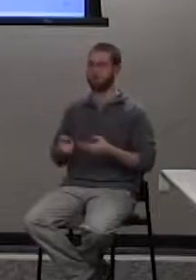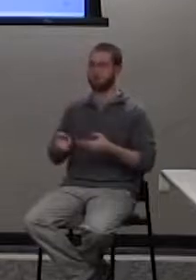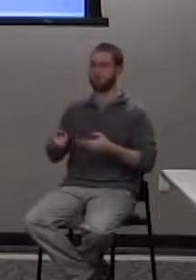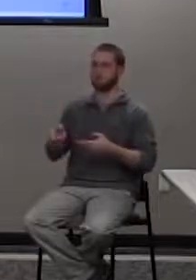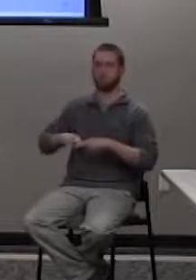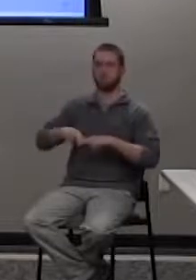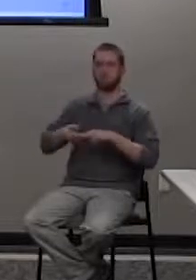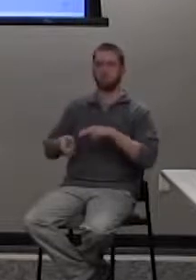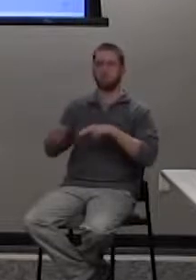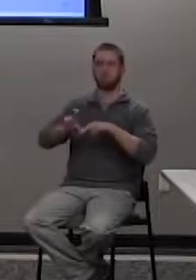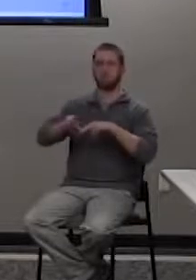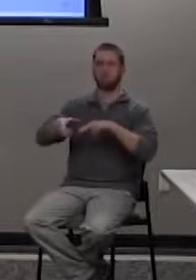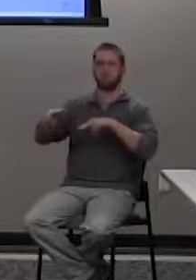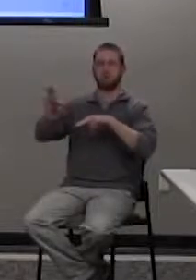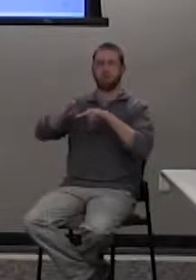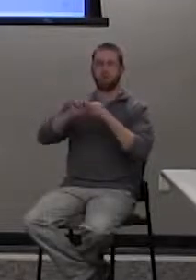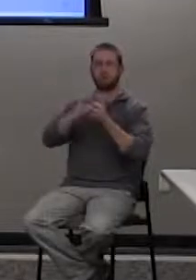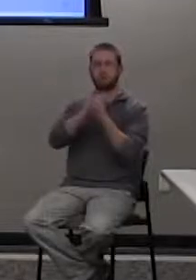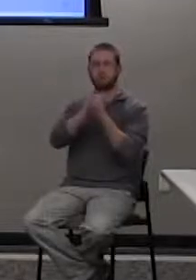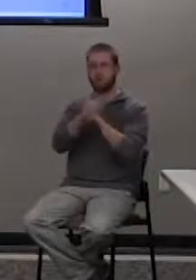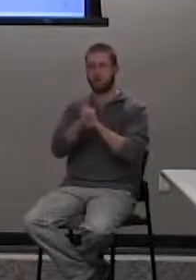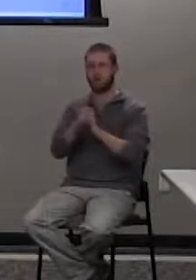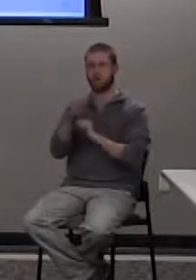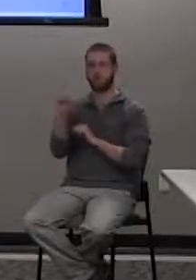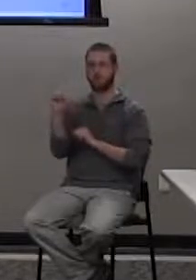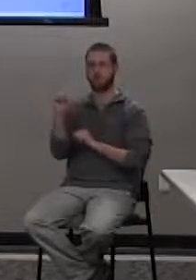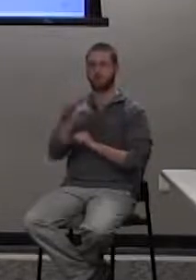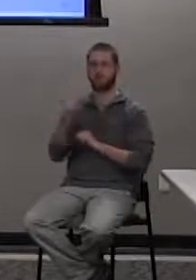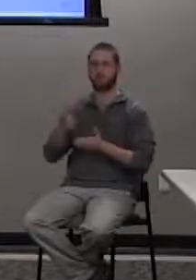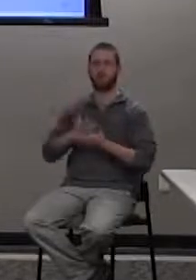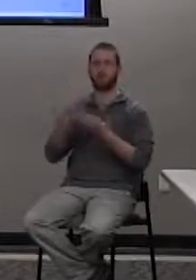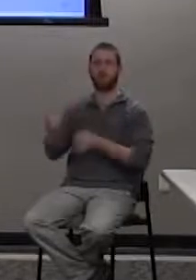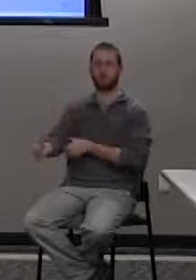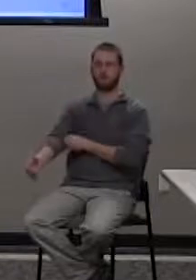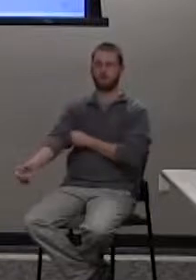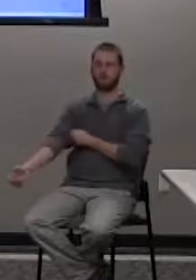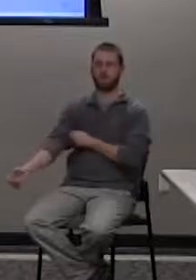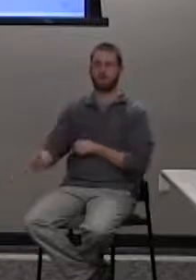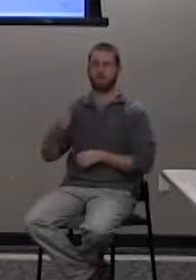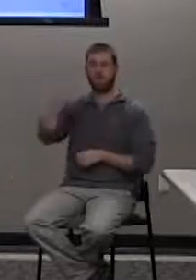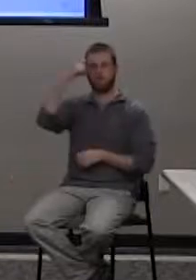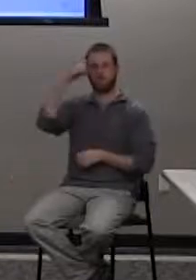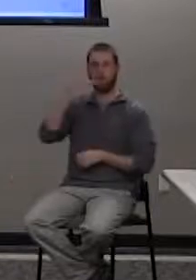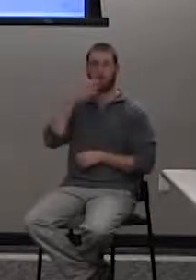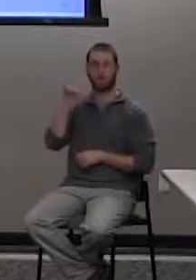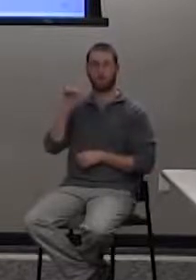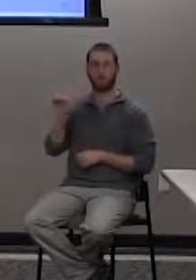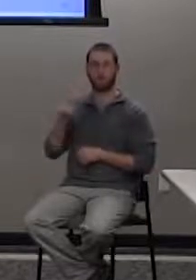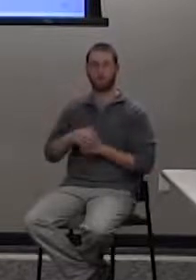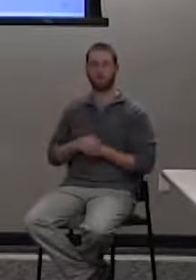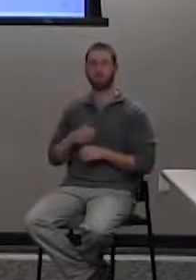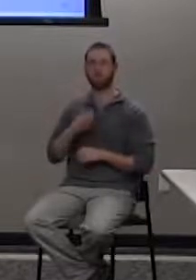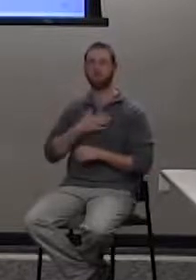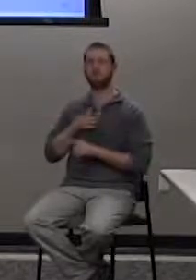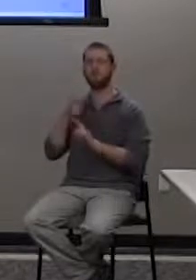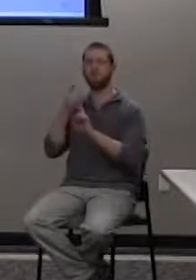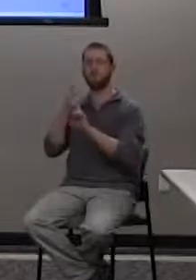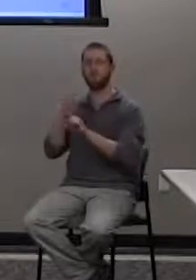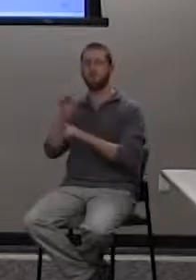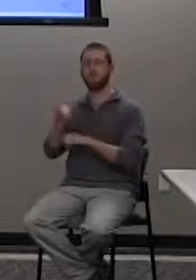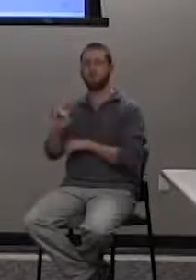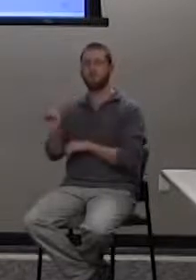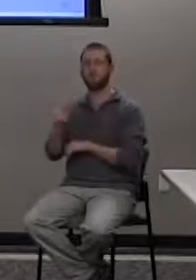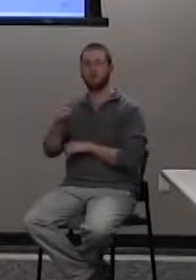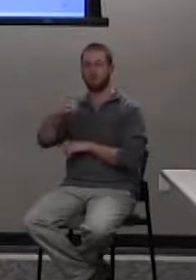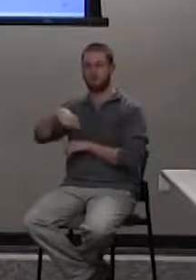to roll in, and it changed the face of this community. For the better. For the better. And my point to that is,